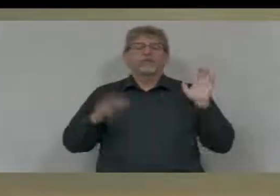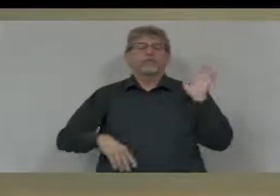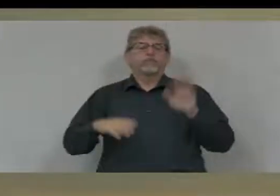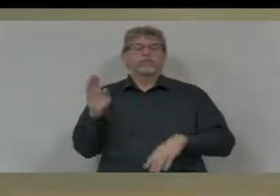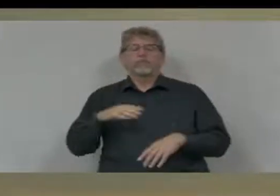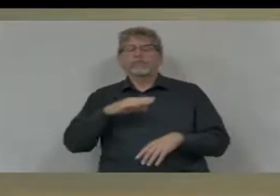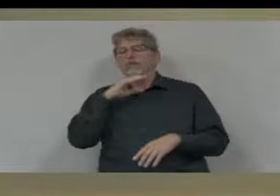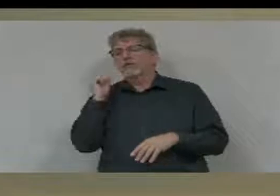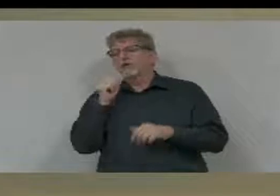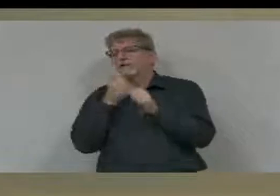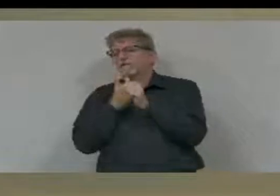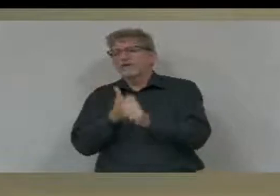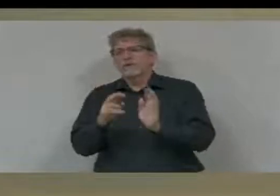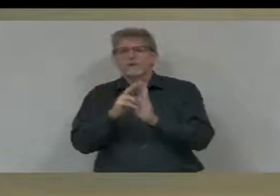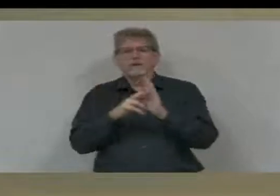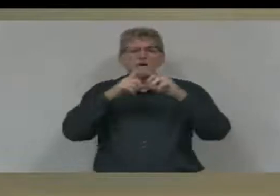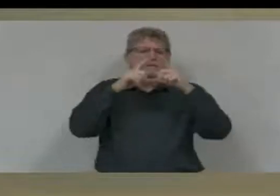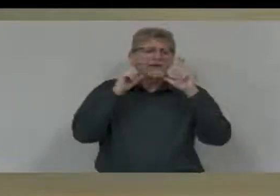people are